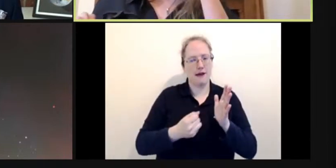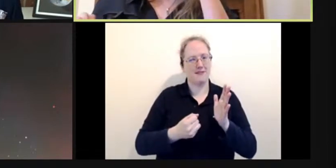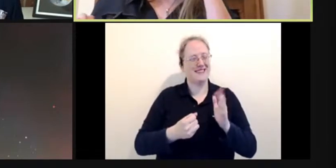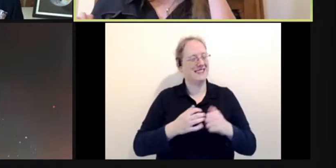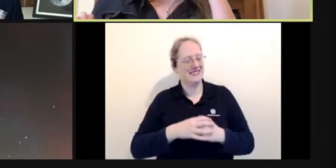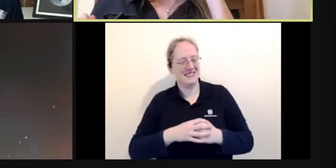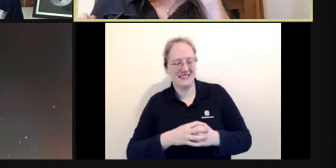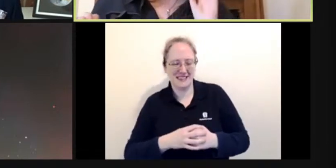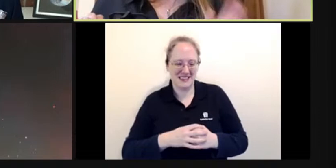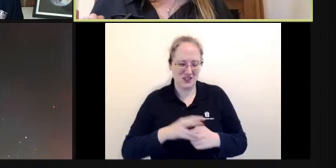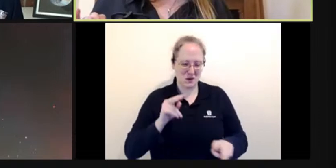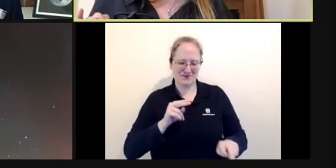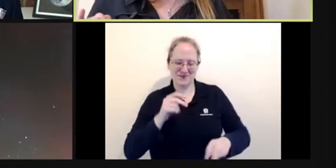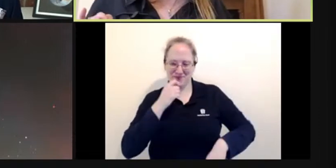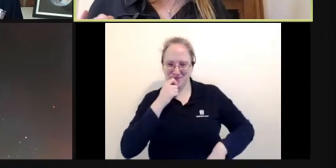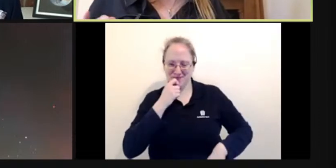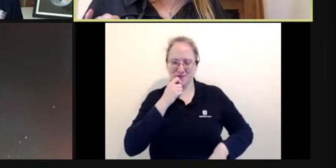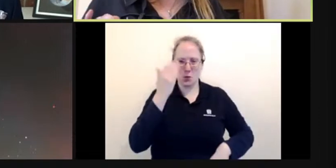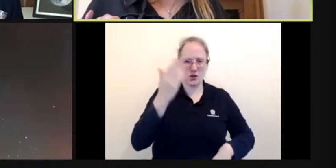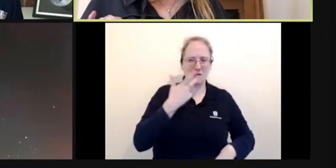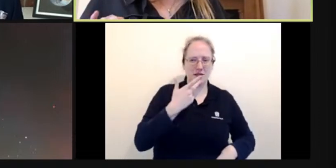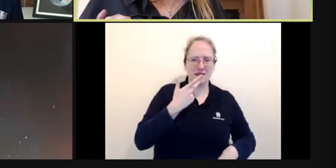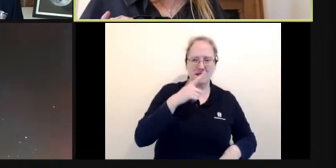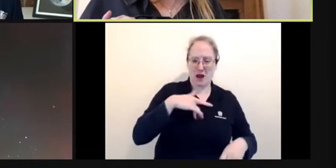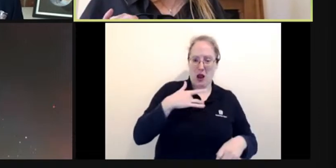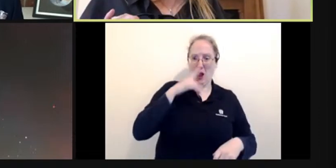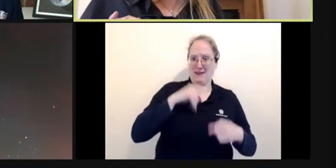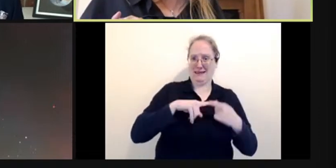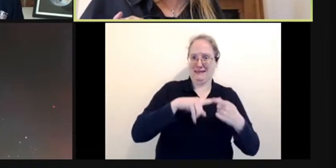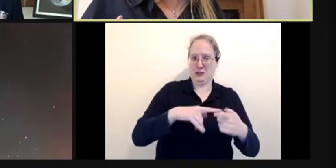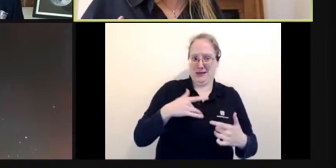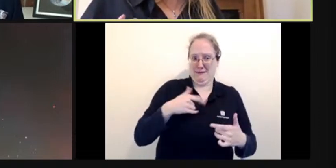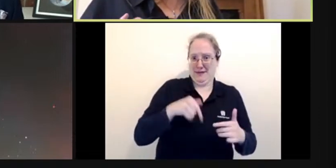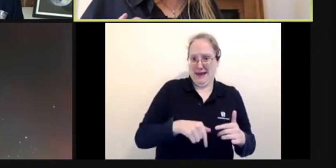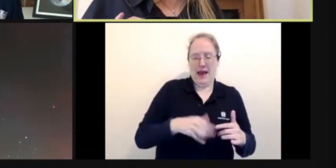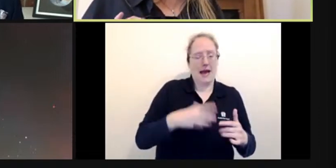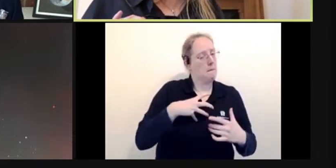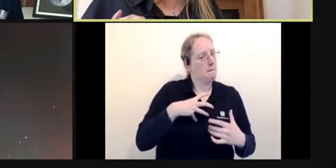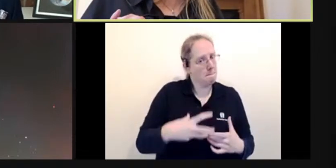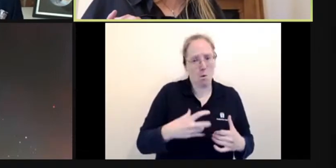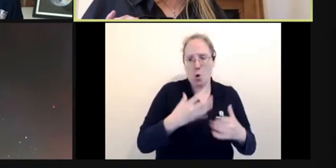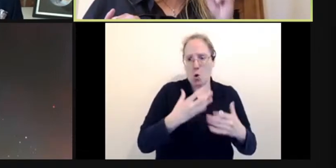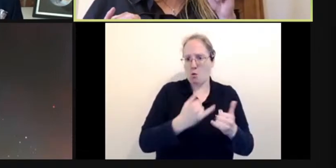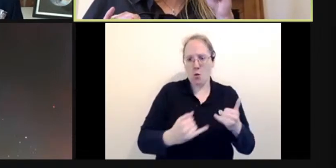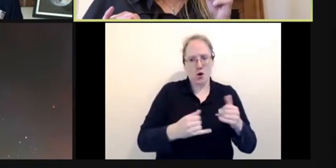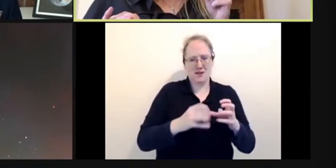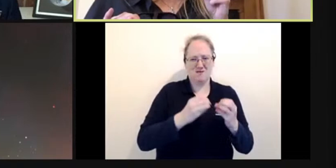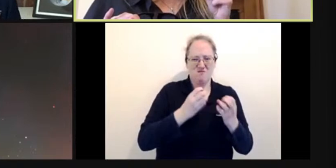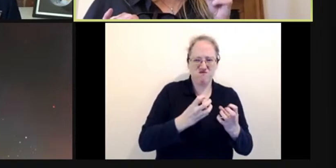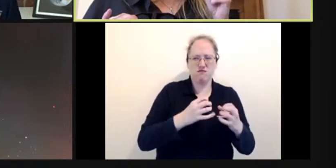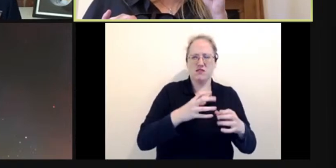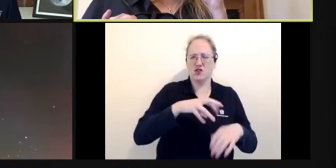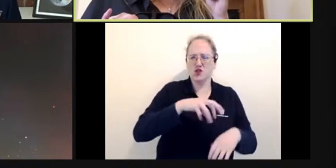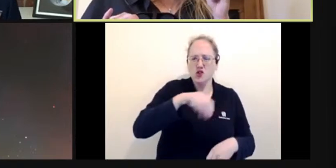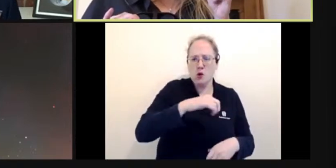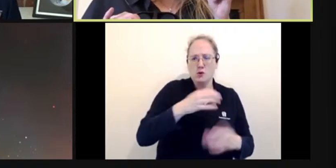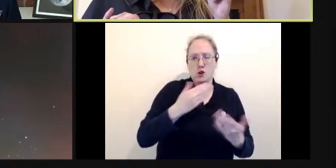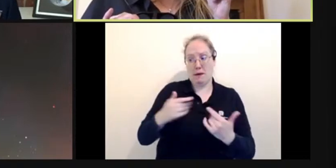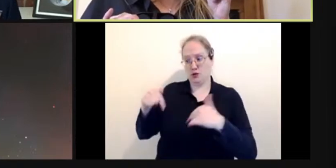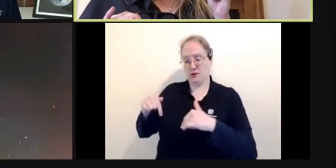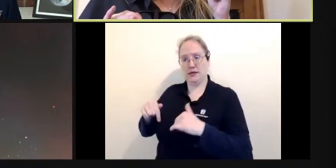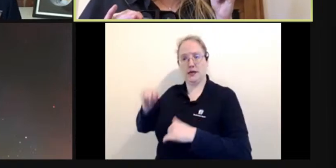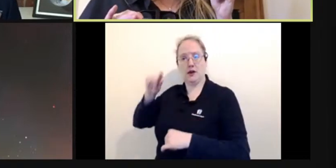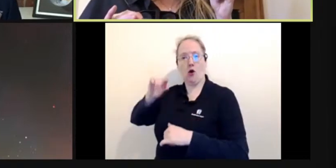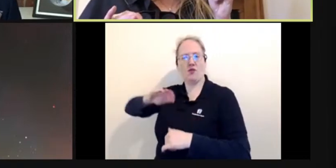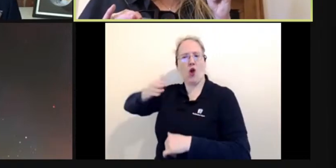more salty even than the oceans. And so there is water. It's a great question. And so that's the first question we think of. Is there